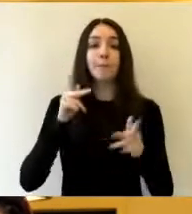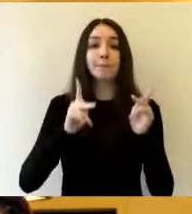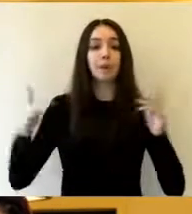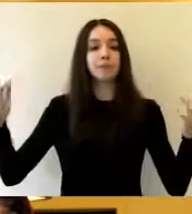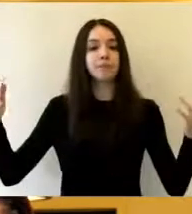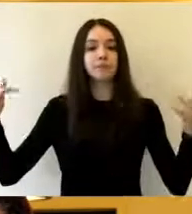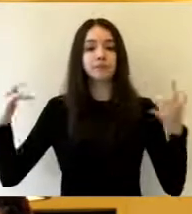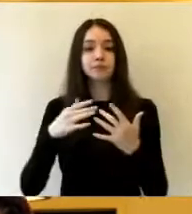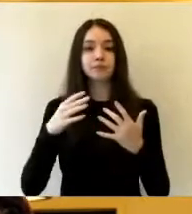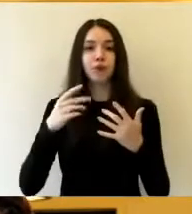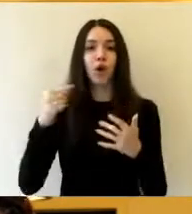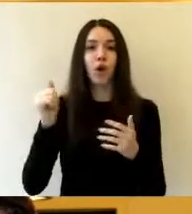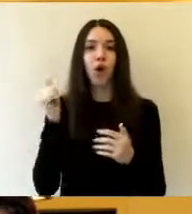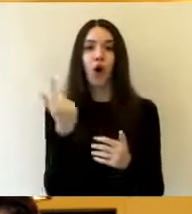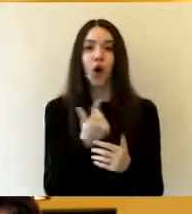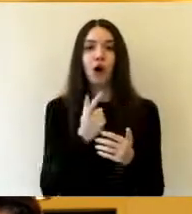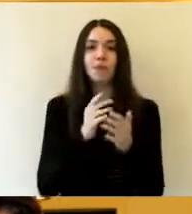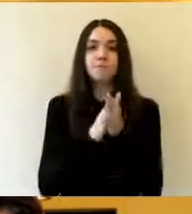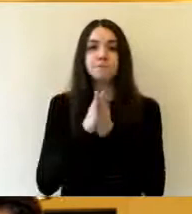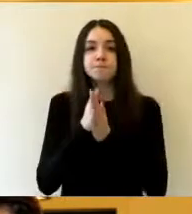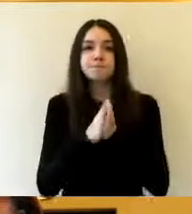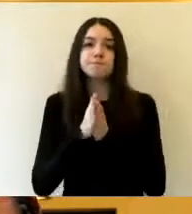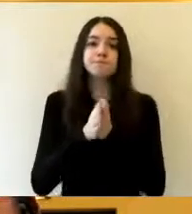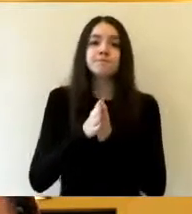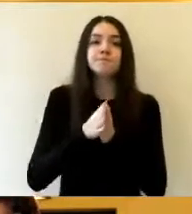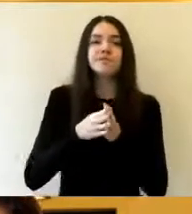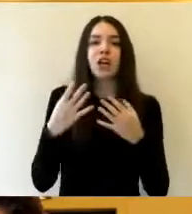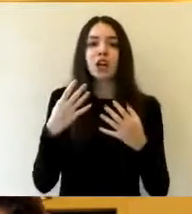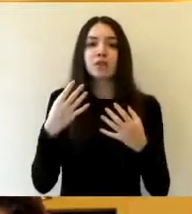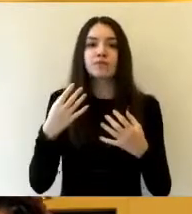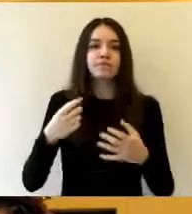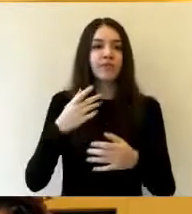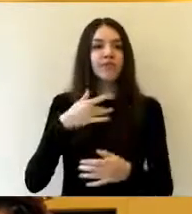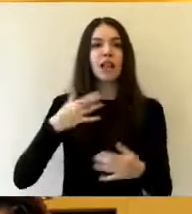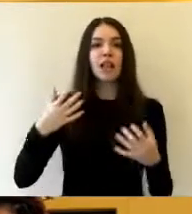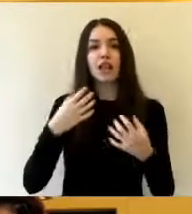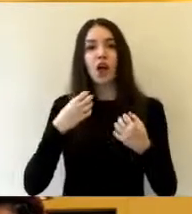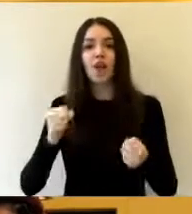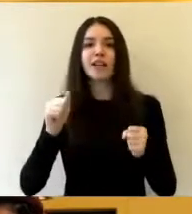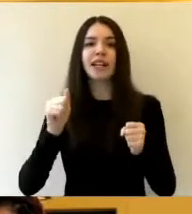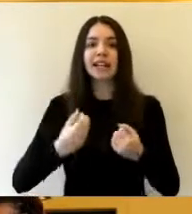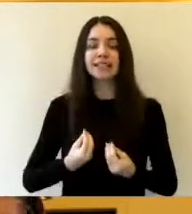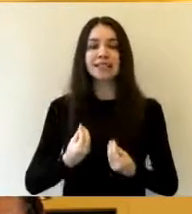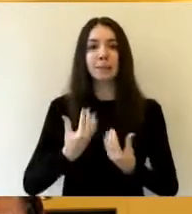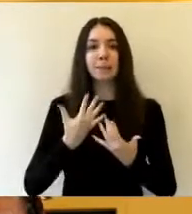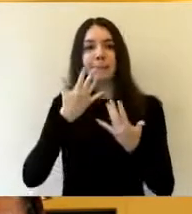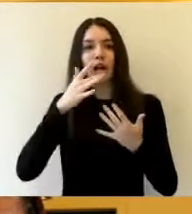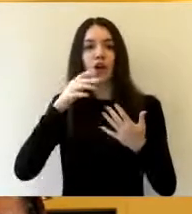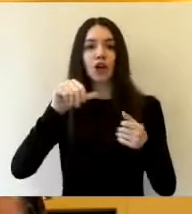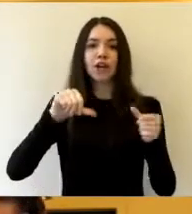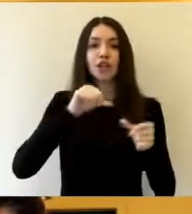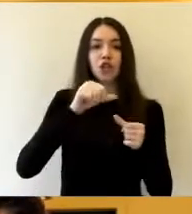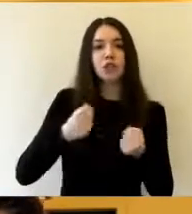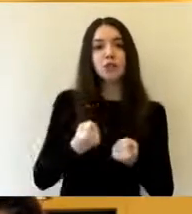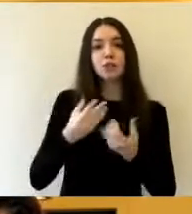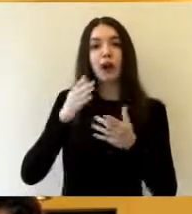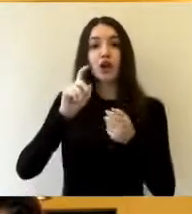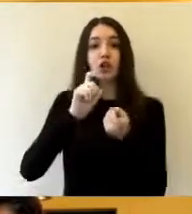by passion and purpose, confident that they will inspire one another and inspire change in neighborhoods and